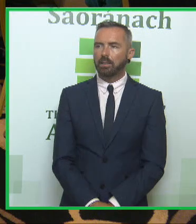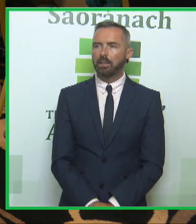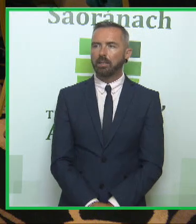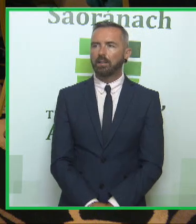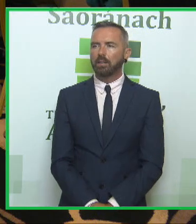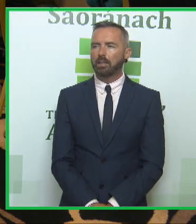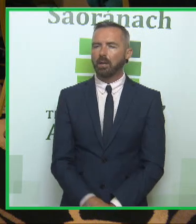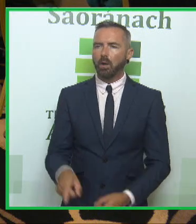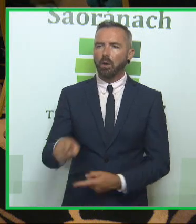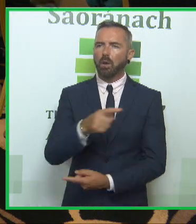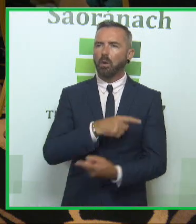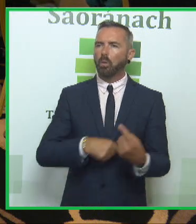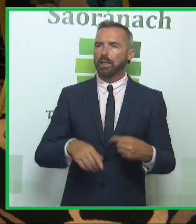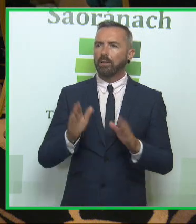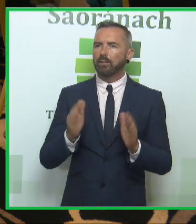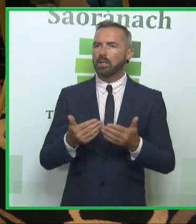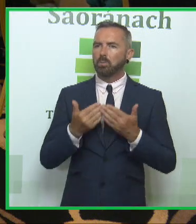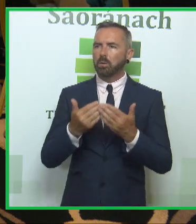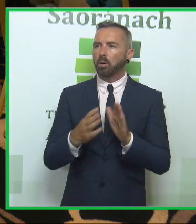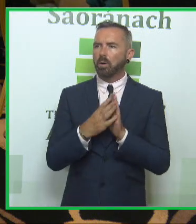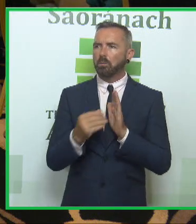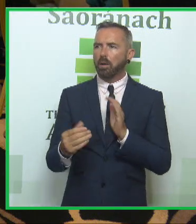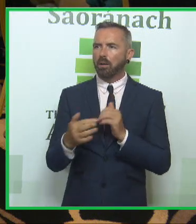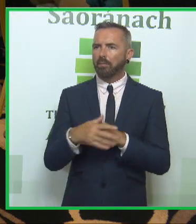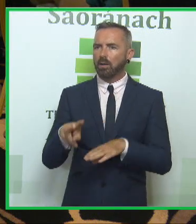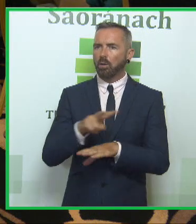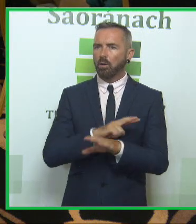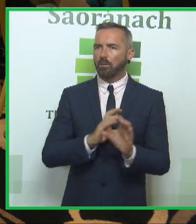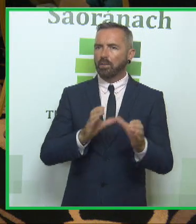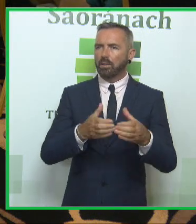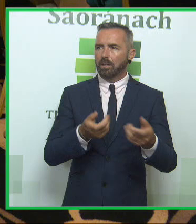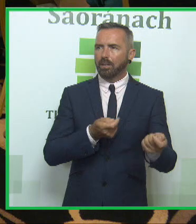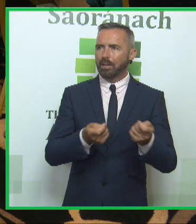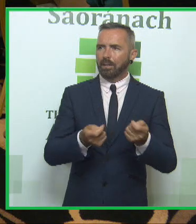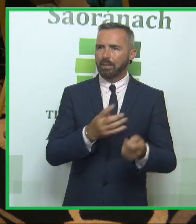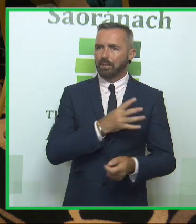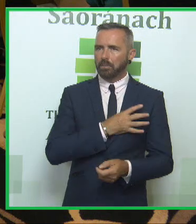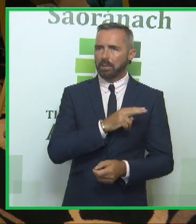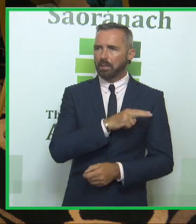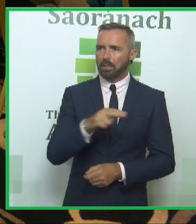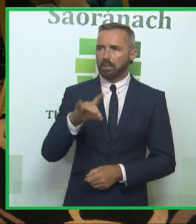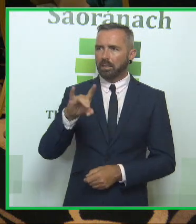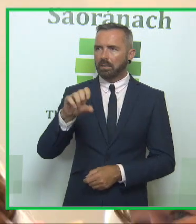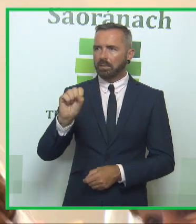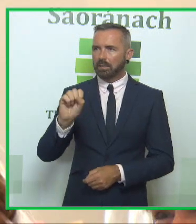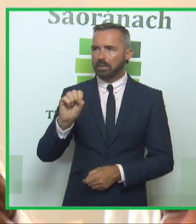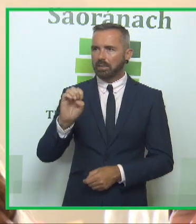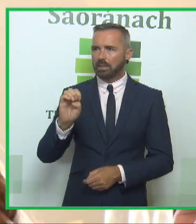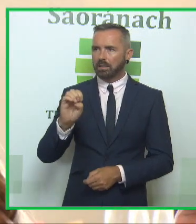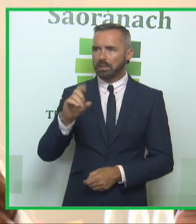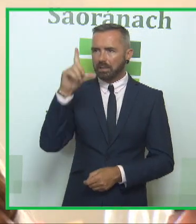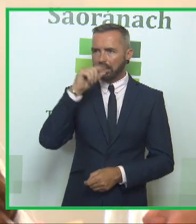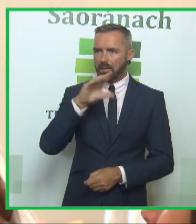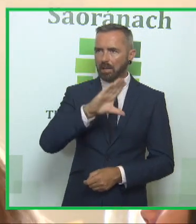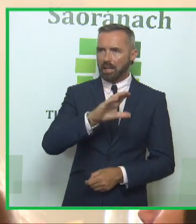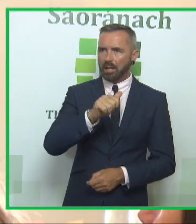an oversight committee which would be non-HSE, and it would be called Larry. If you want